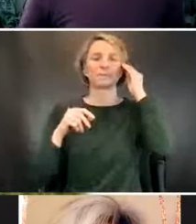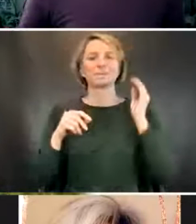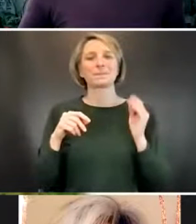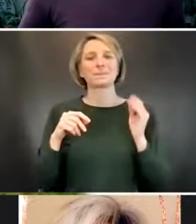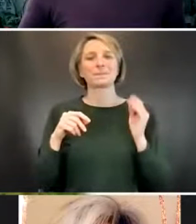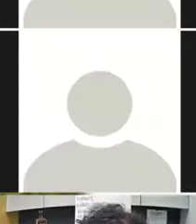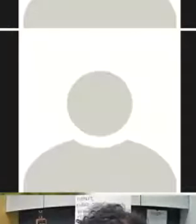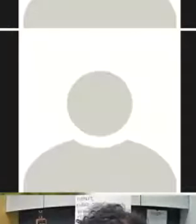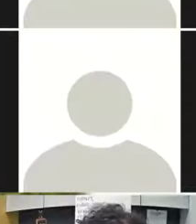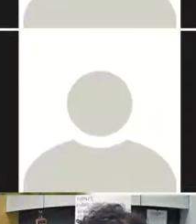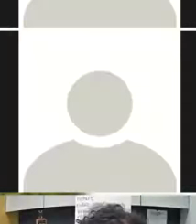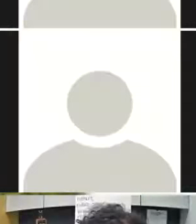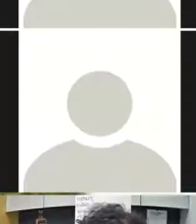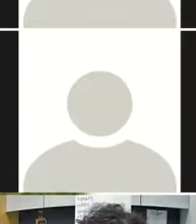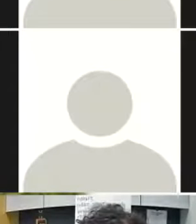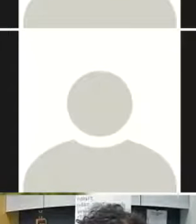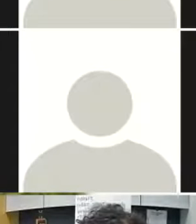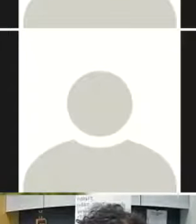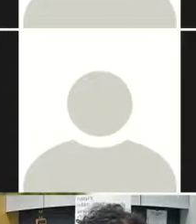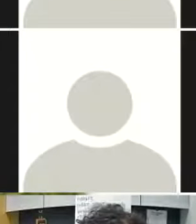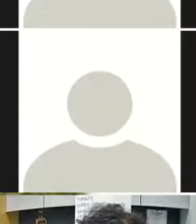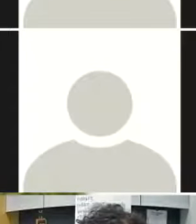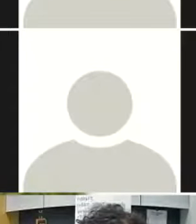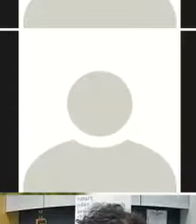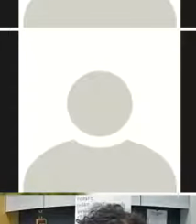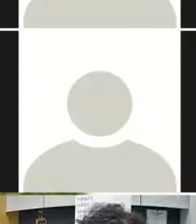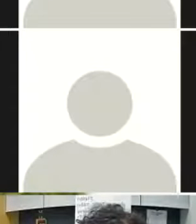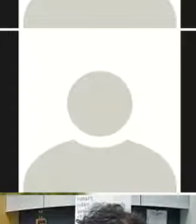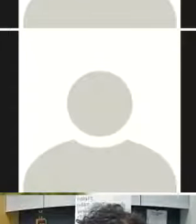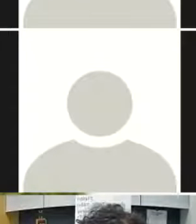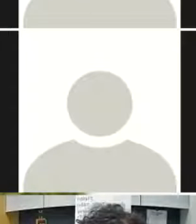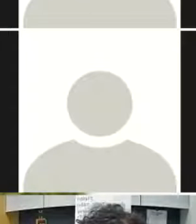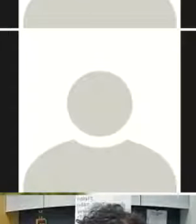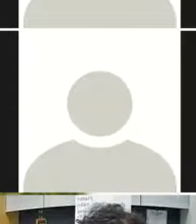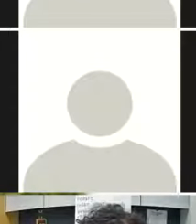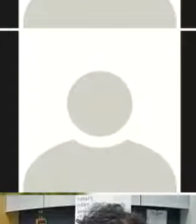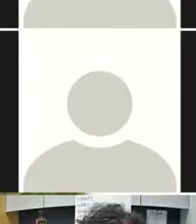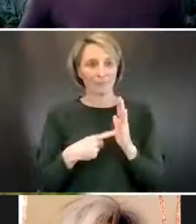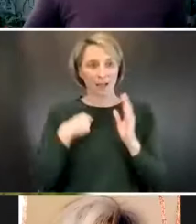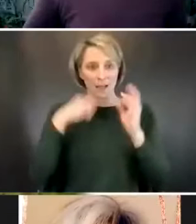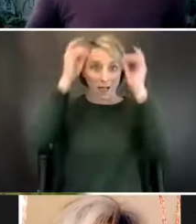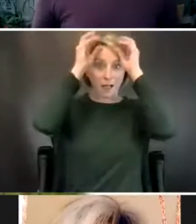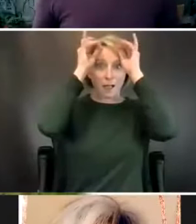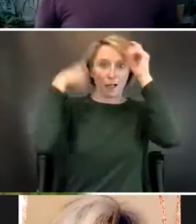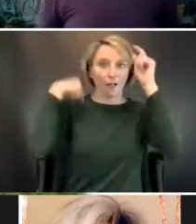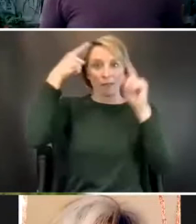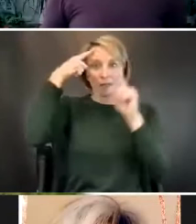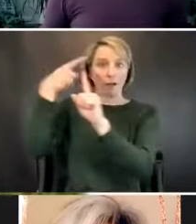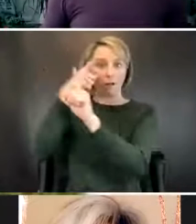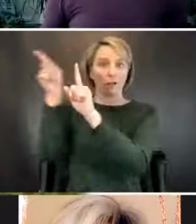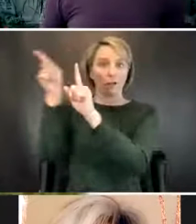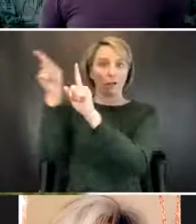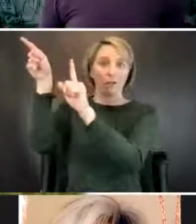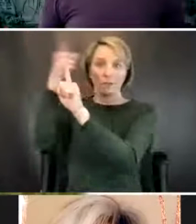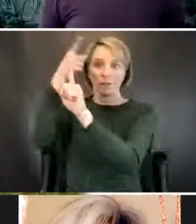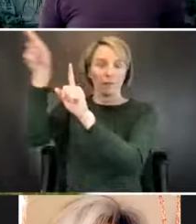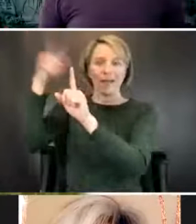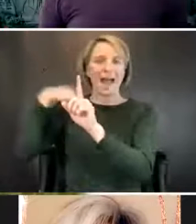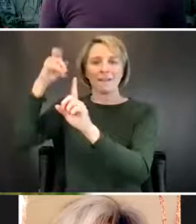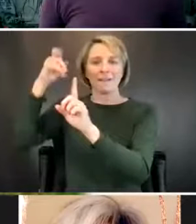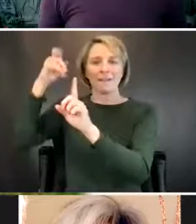And things will remind me to get back into my body. And this can be a really easy way to do